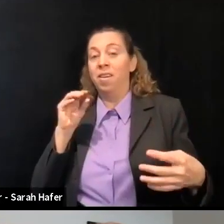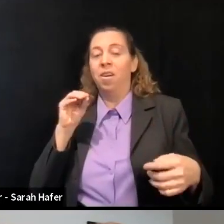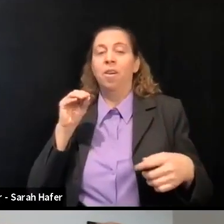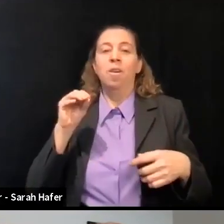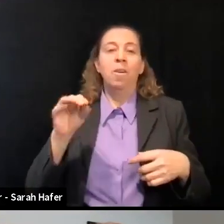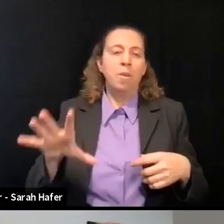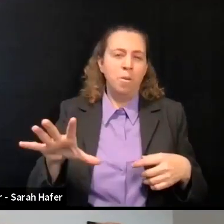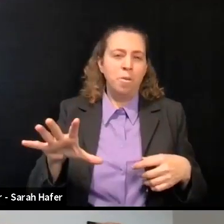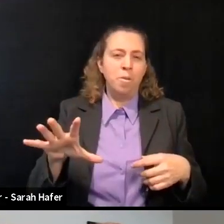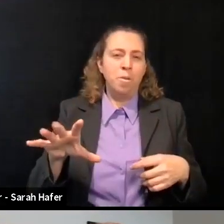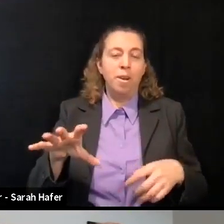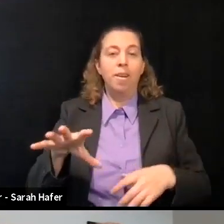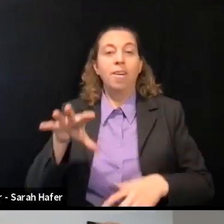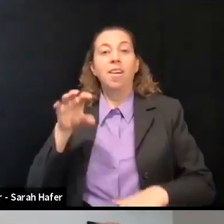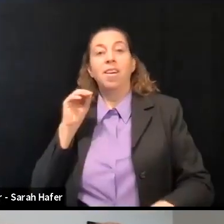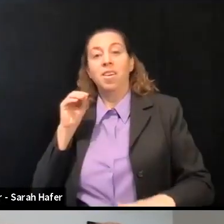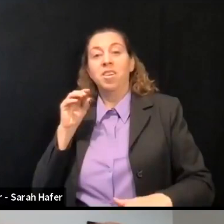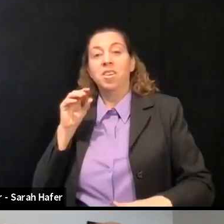slow exhalations,